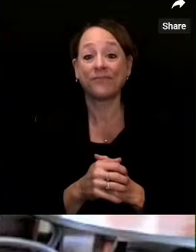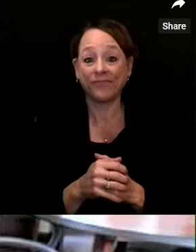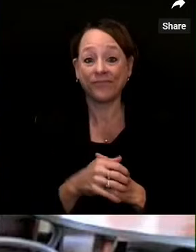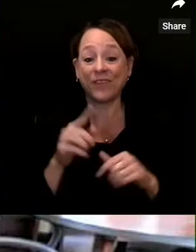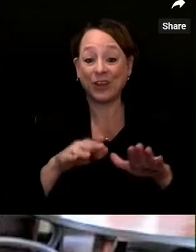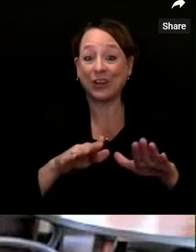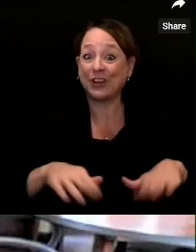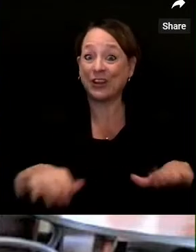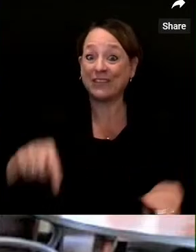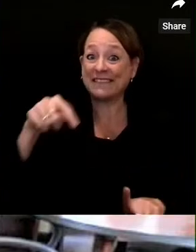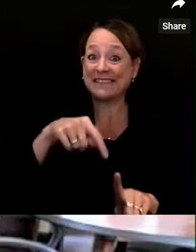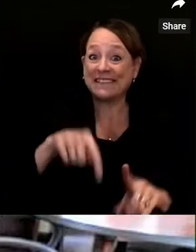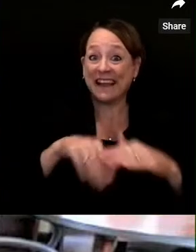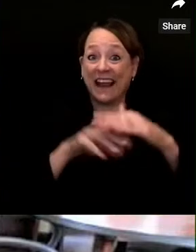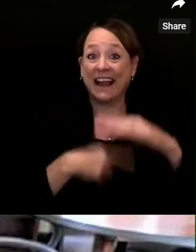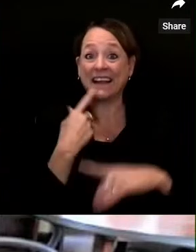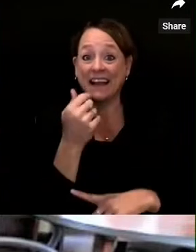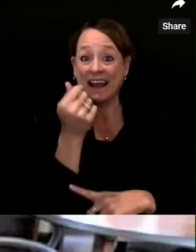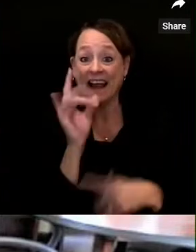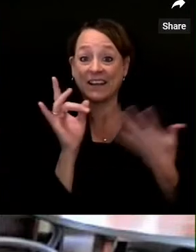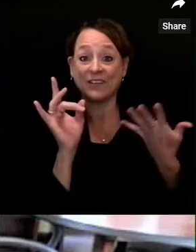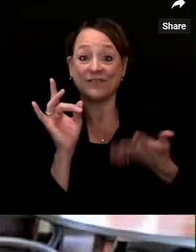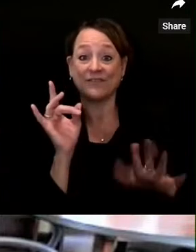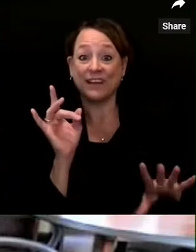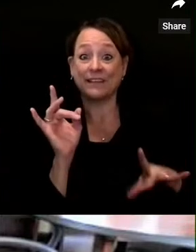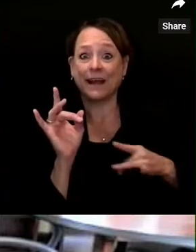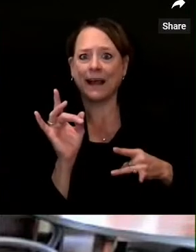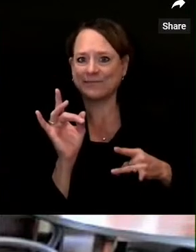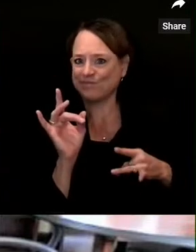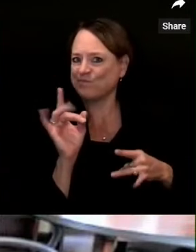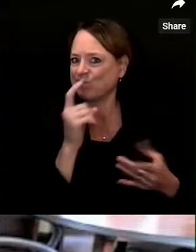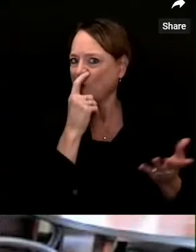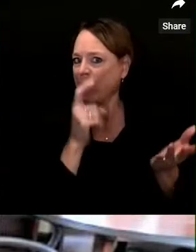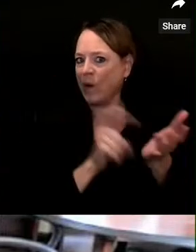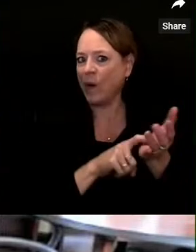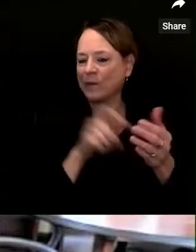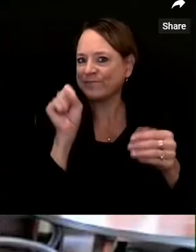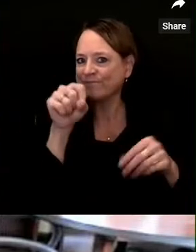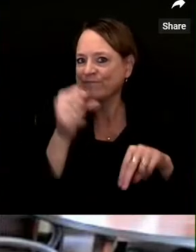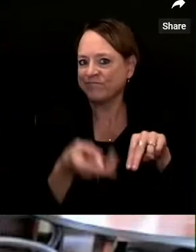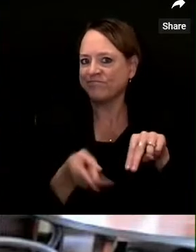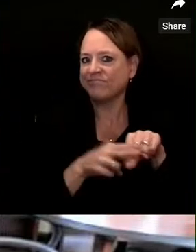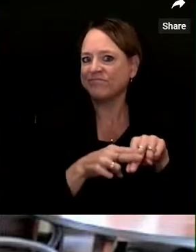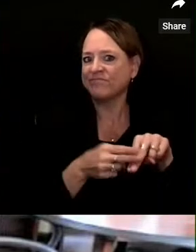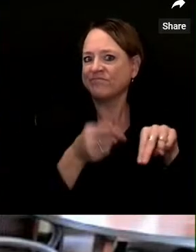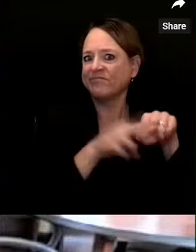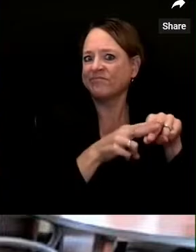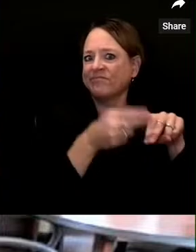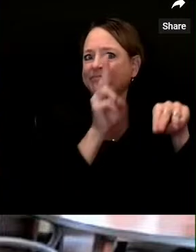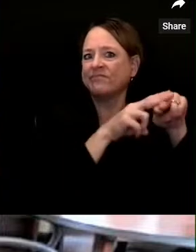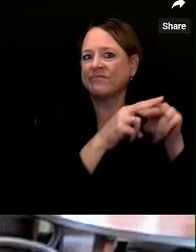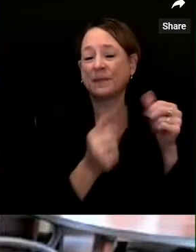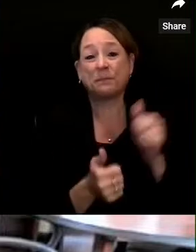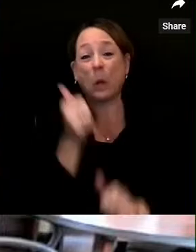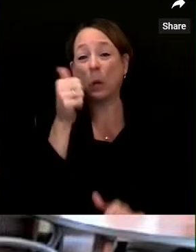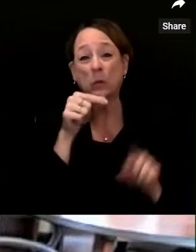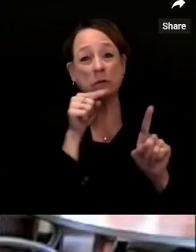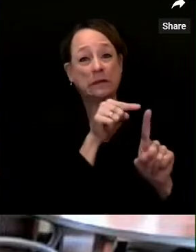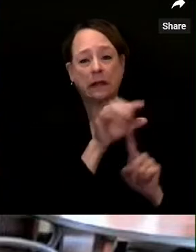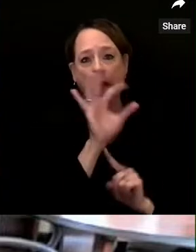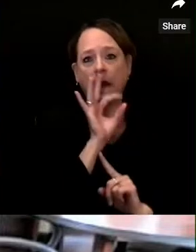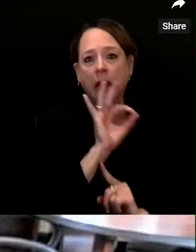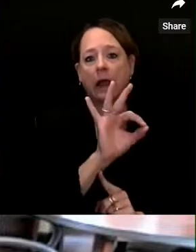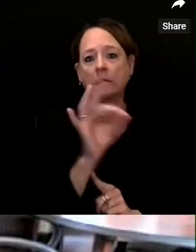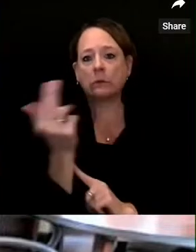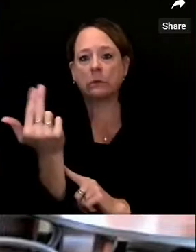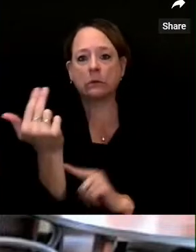are continuing to grow, especially among kids 9 to 13, most of whom are too young to be